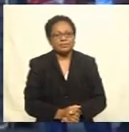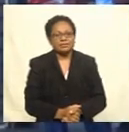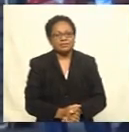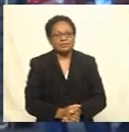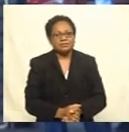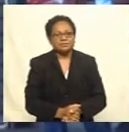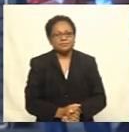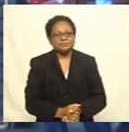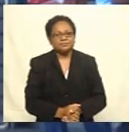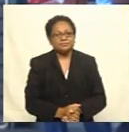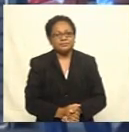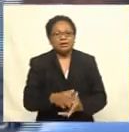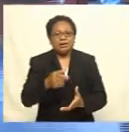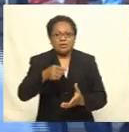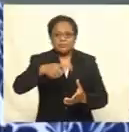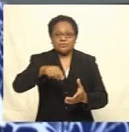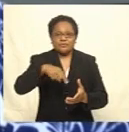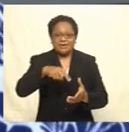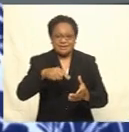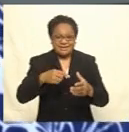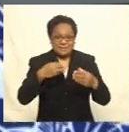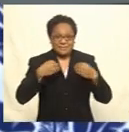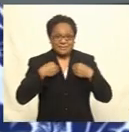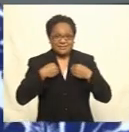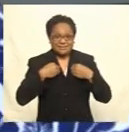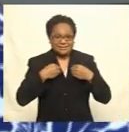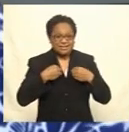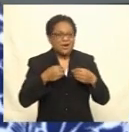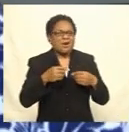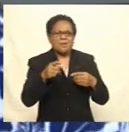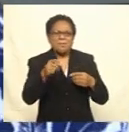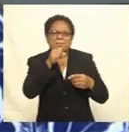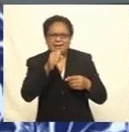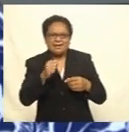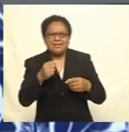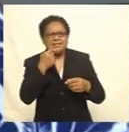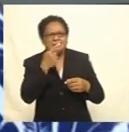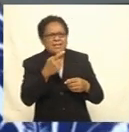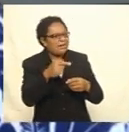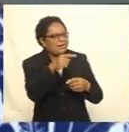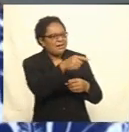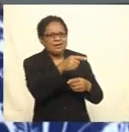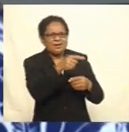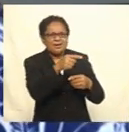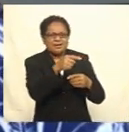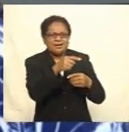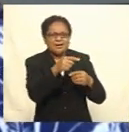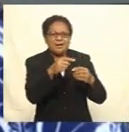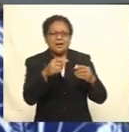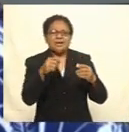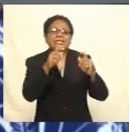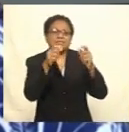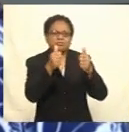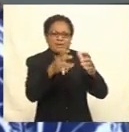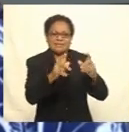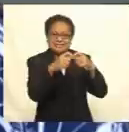tonight. Truck coming from Lambasa. It's on the way on Westerland. So by 11 o'clock, they'll be getting off